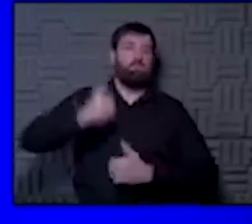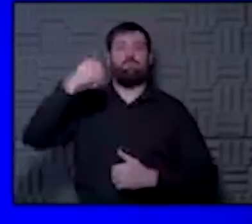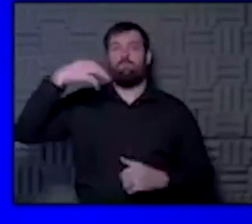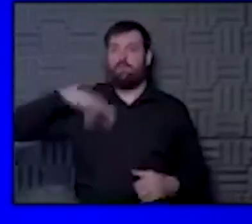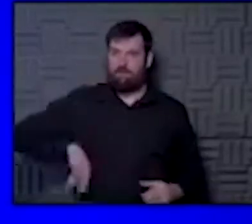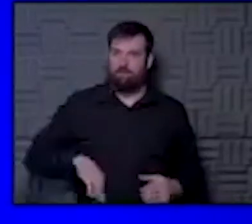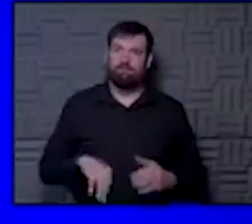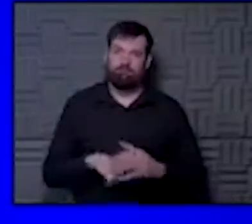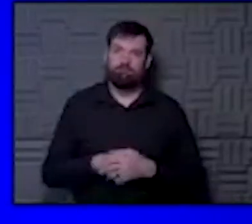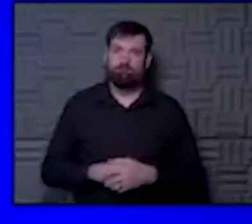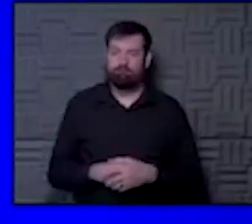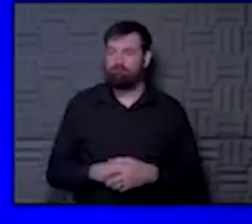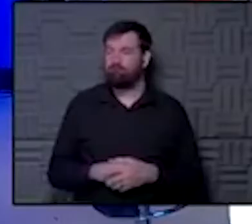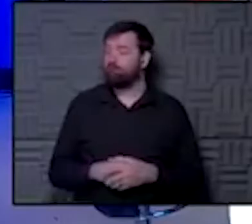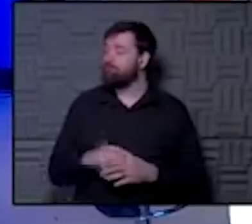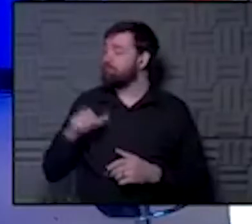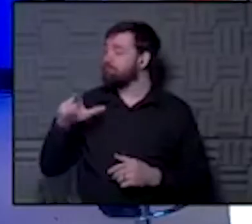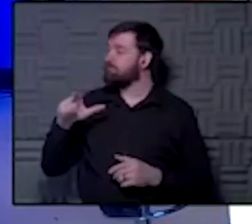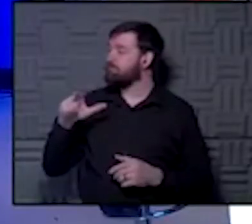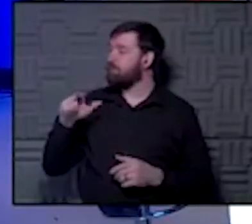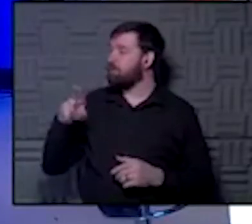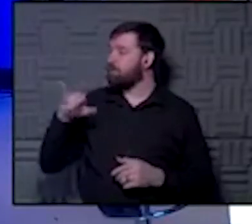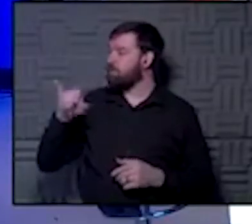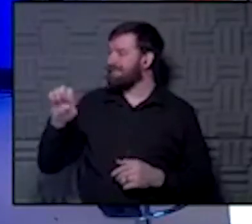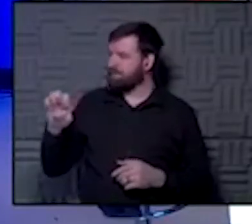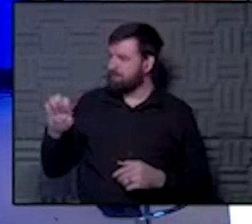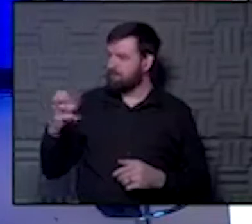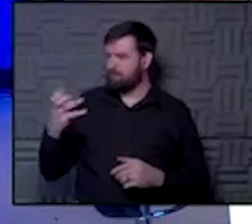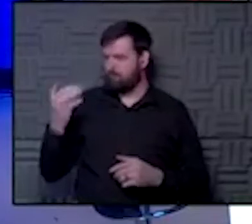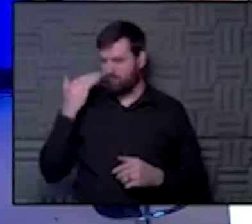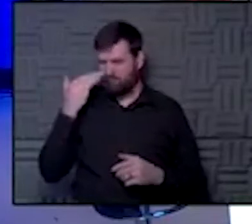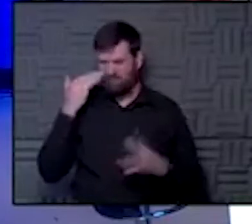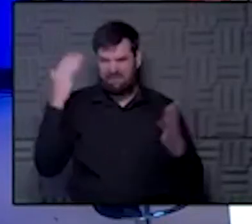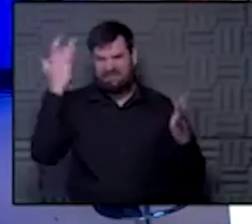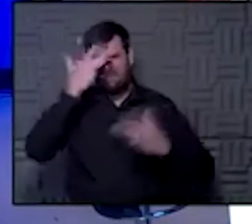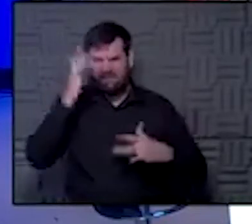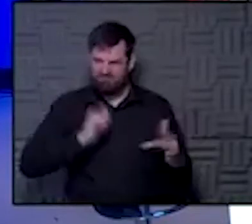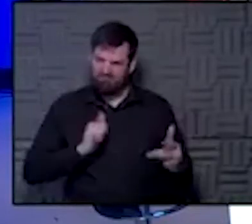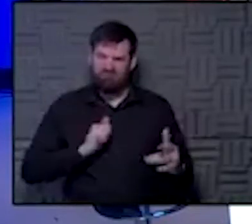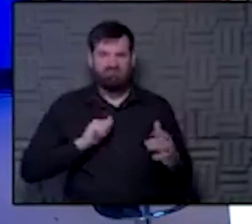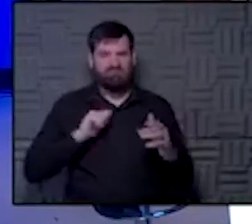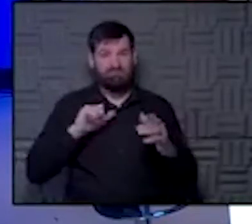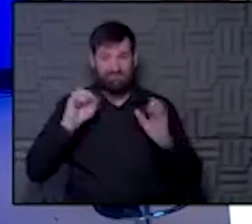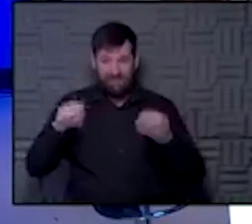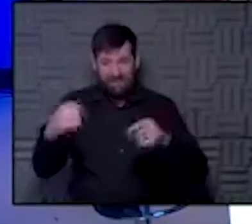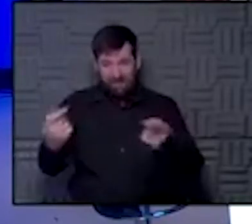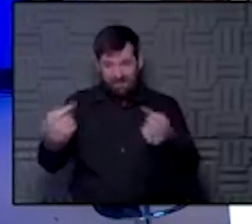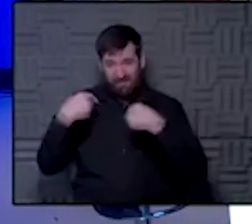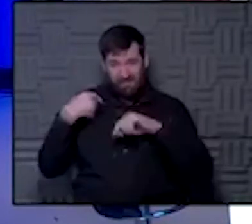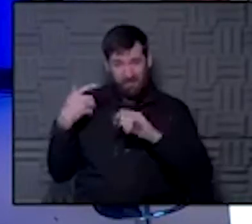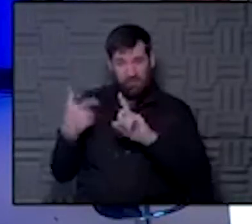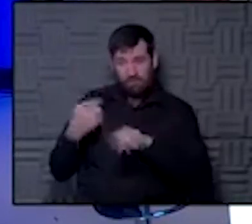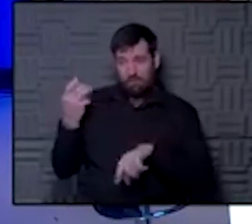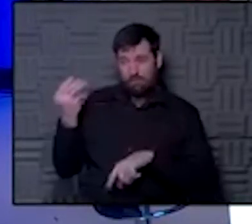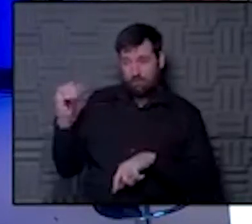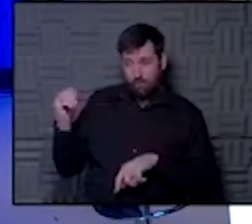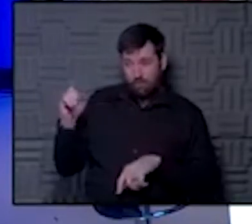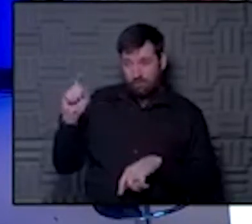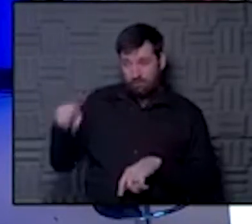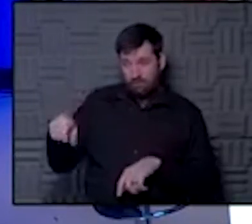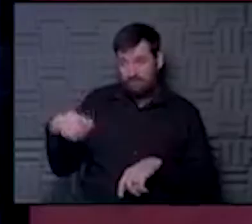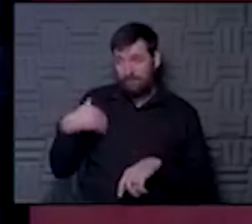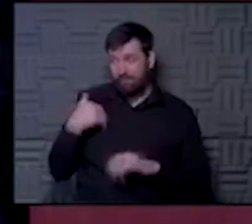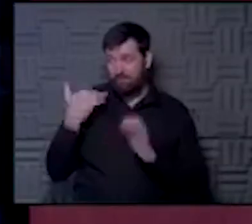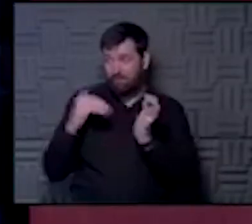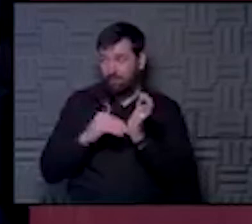one of the reasons as well. Luis wants to know, if I get sick, can I come to your hospital? I live in Missouri. Do I need a doctor's special permission? You